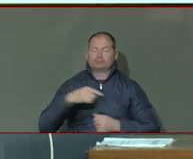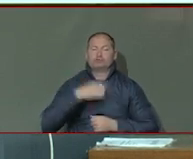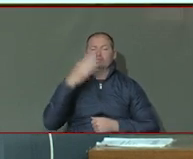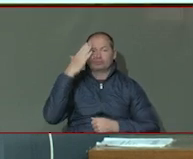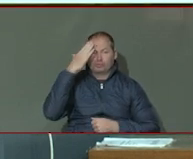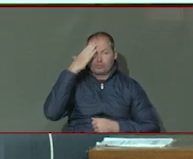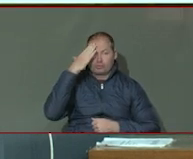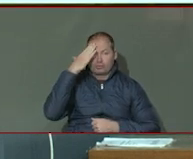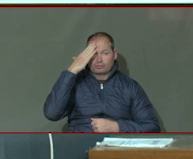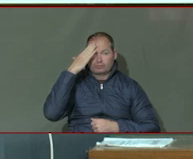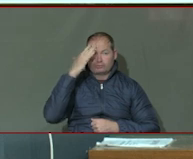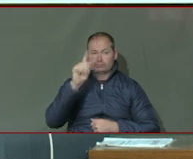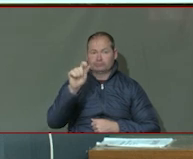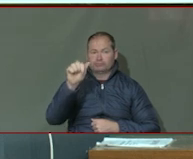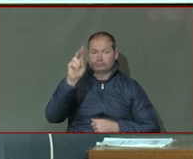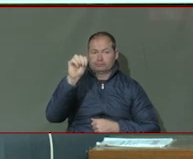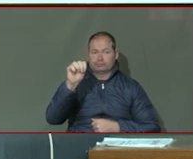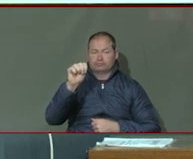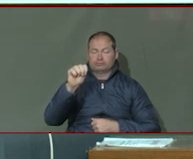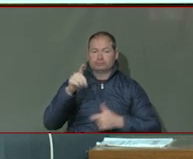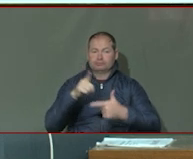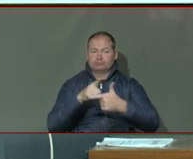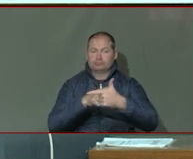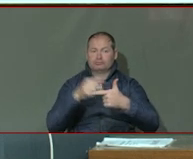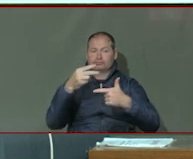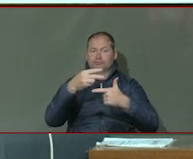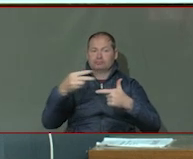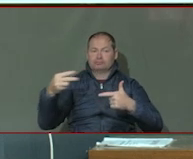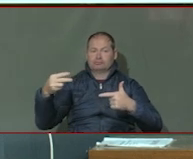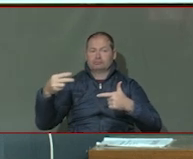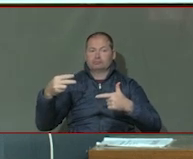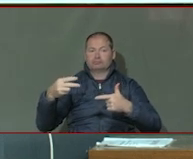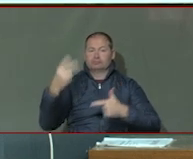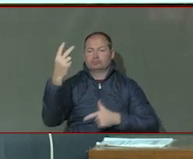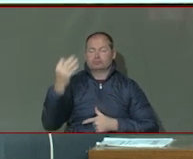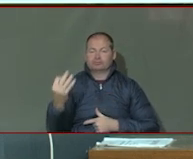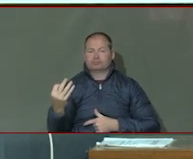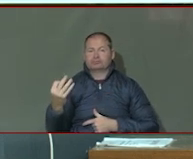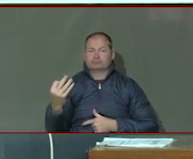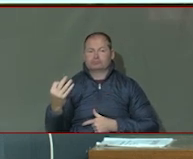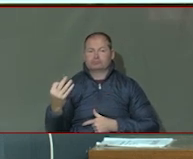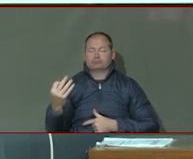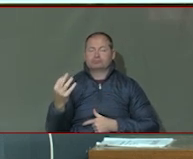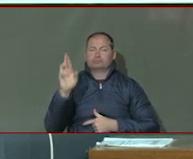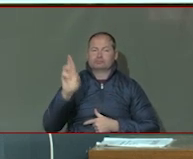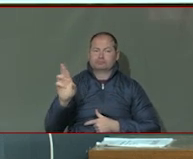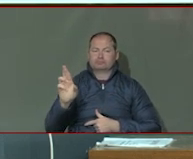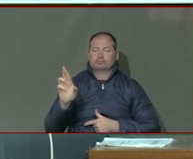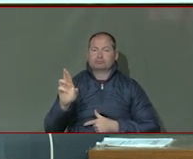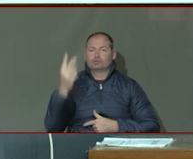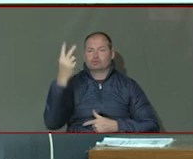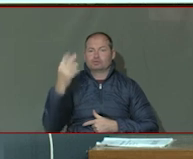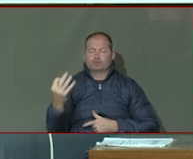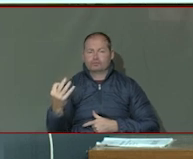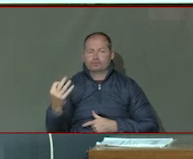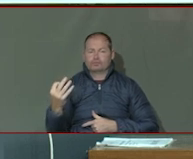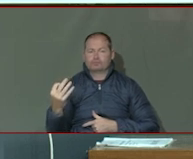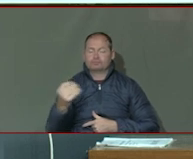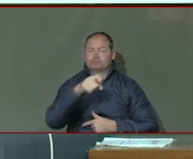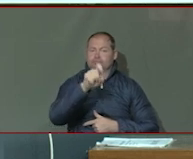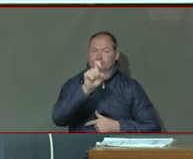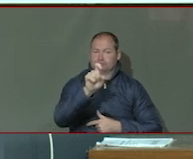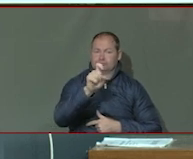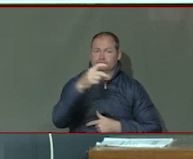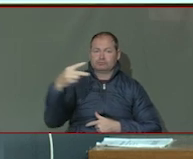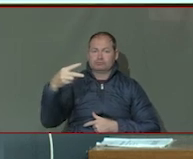the tan of the angle is equal to the gradient. The gradient here is 2/3. So x is equal